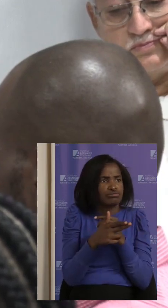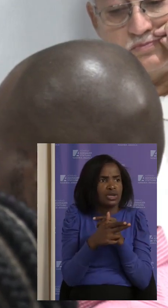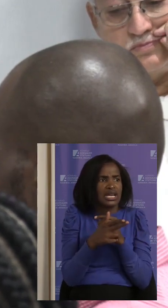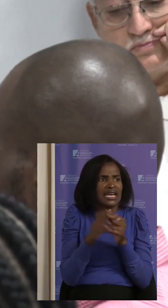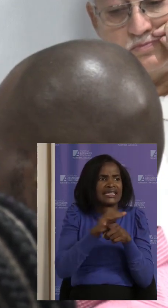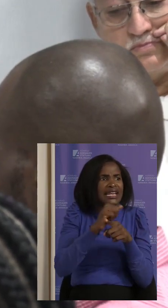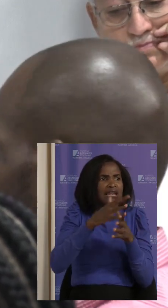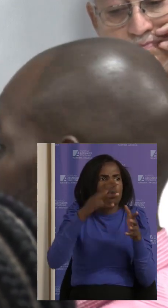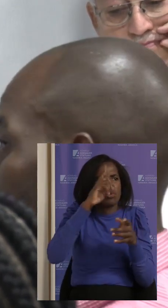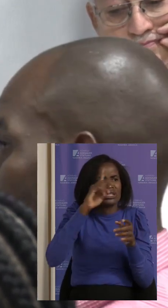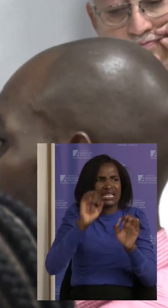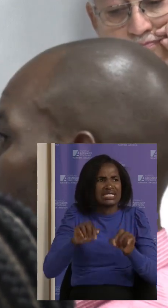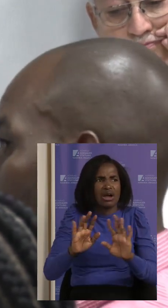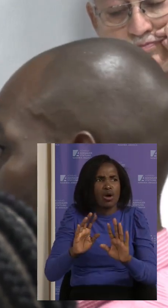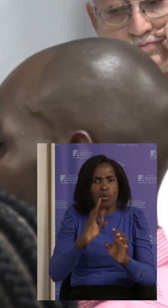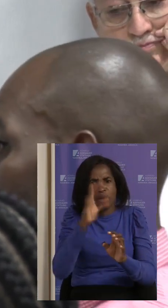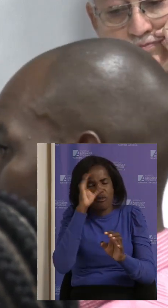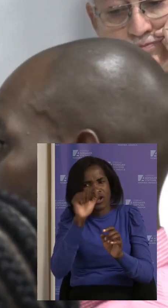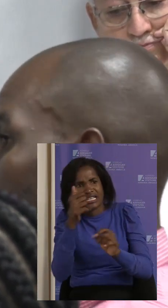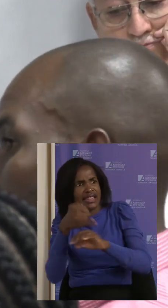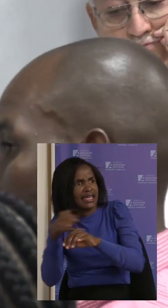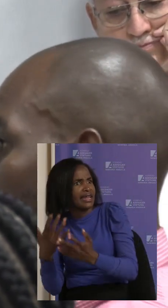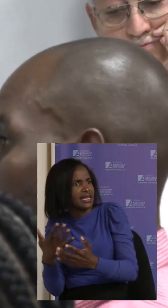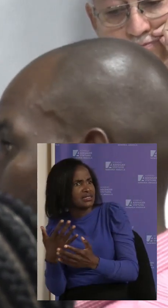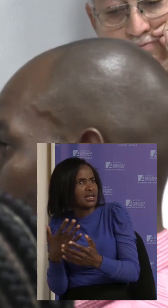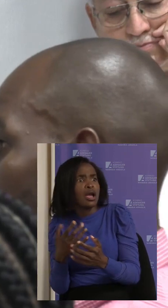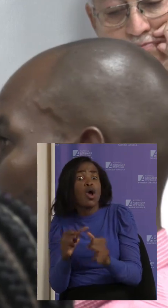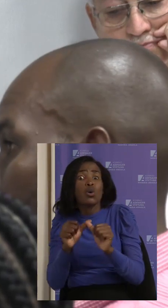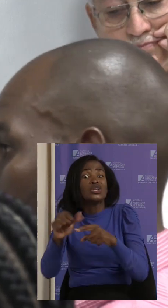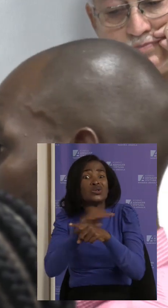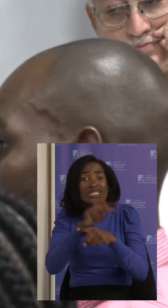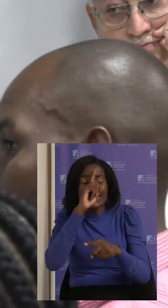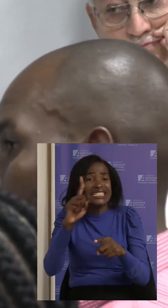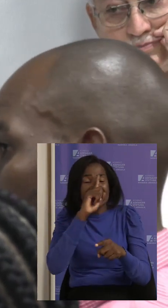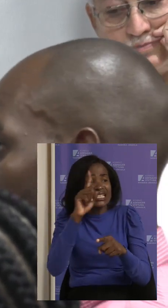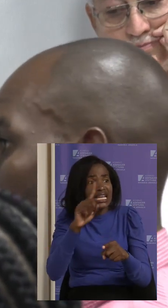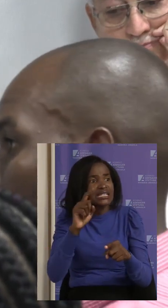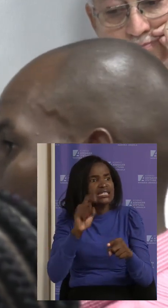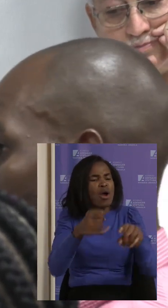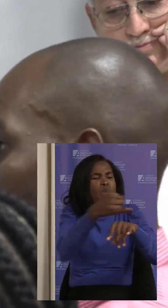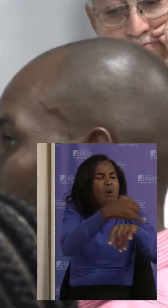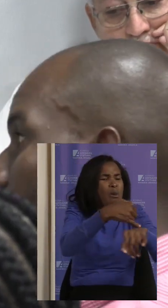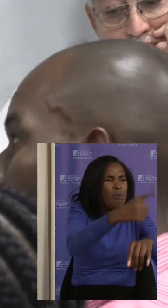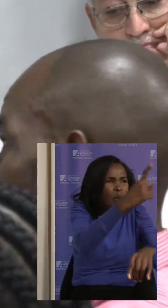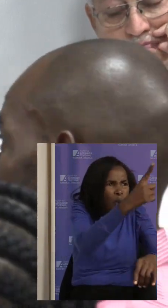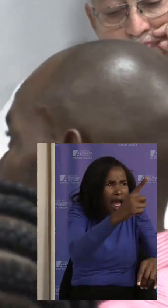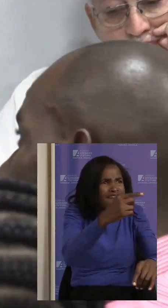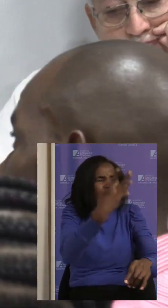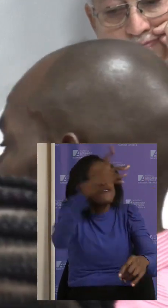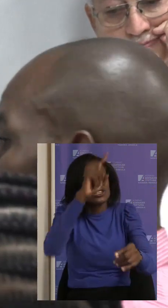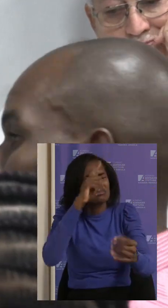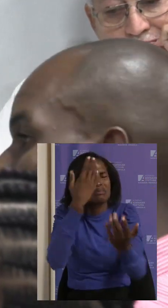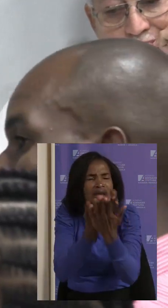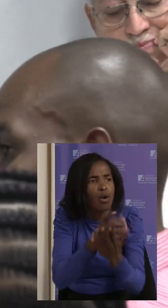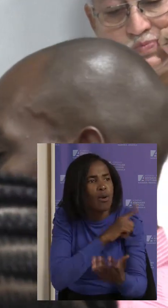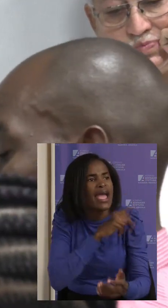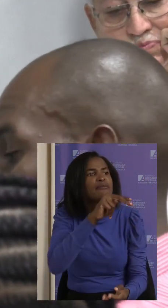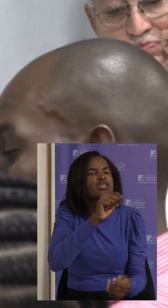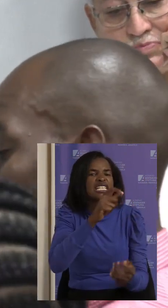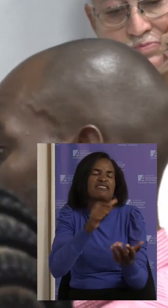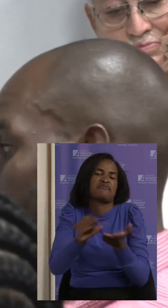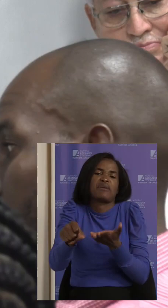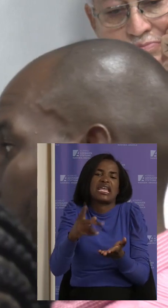train more teachers now, we need to focus in other areas. But we continue training simply because we get NASFAF is paying. So it's a business.